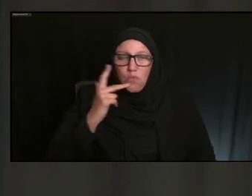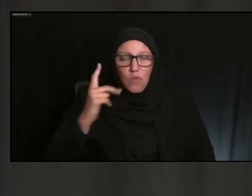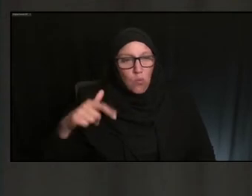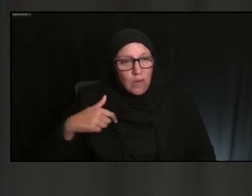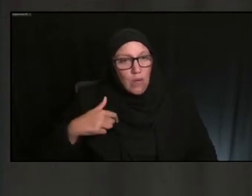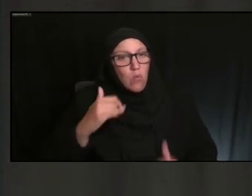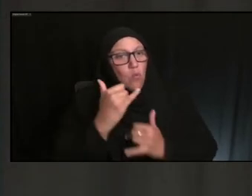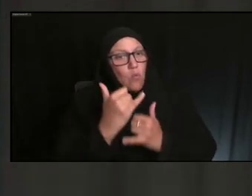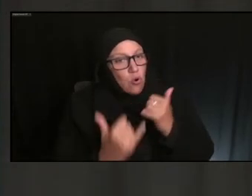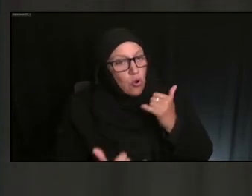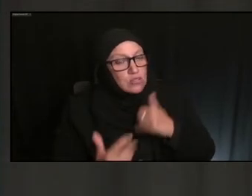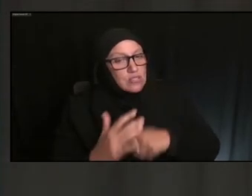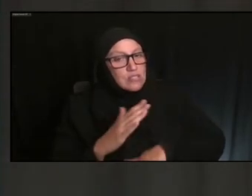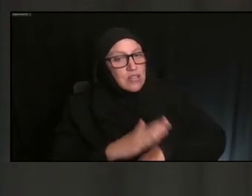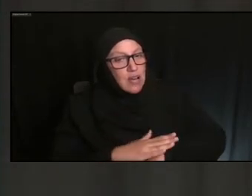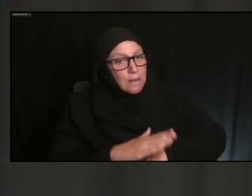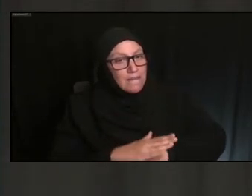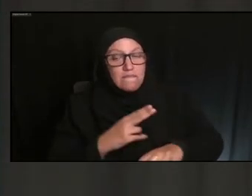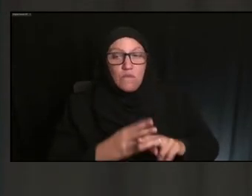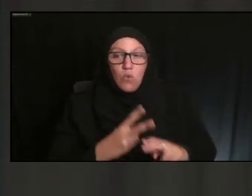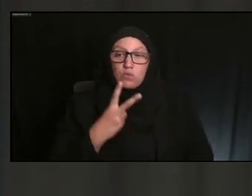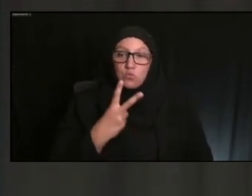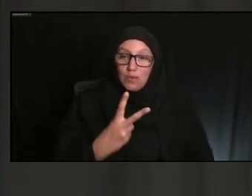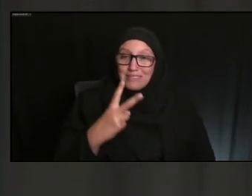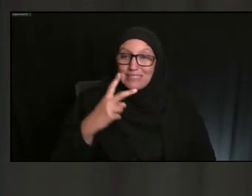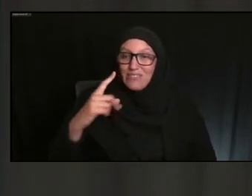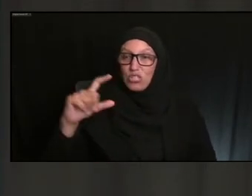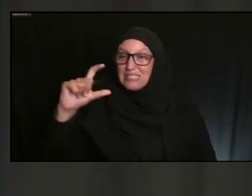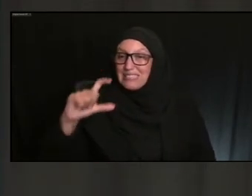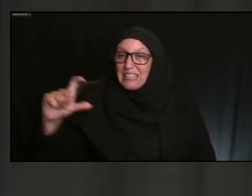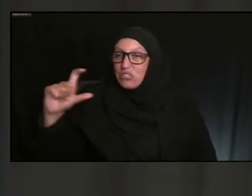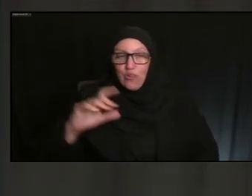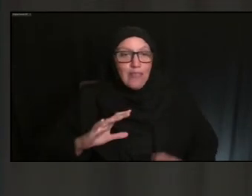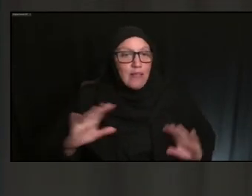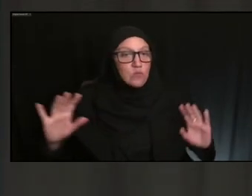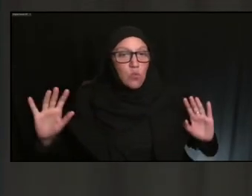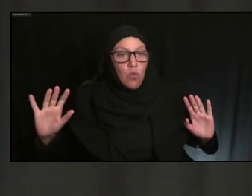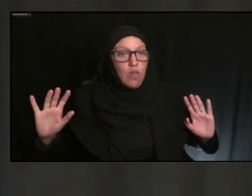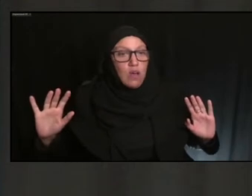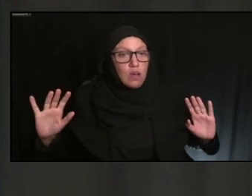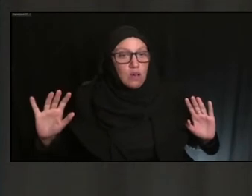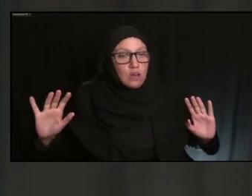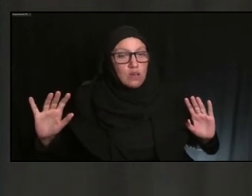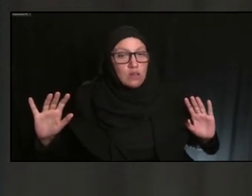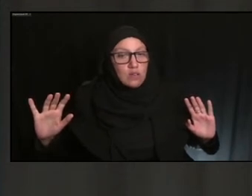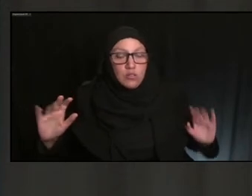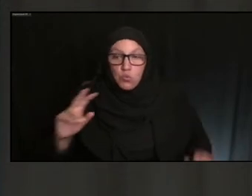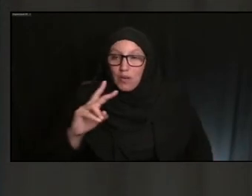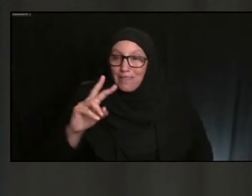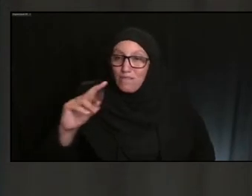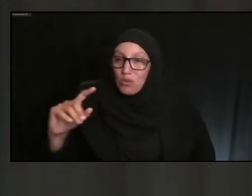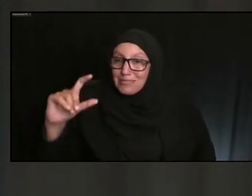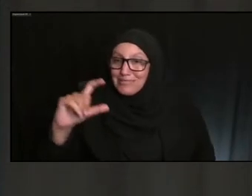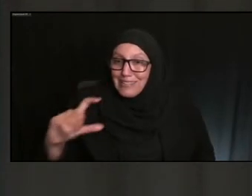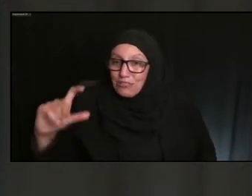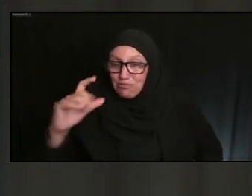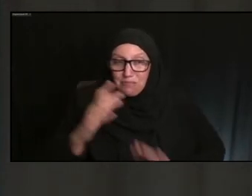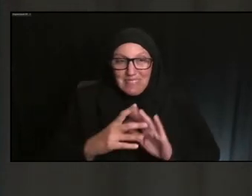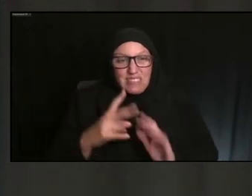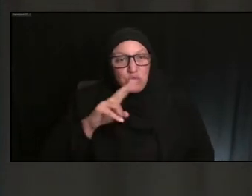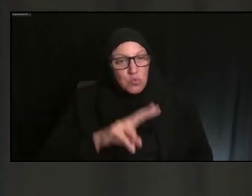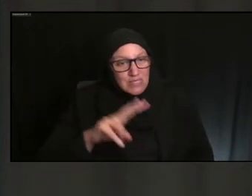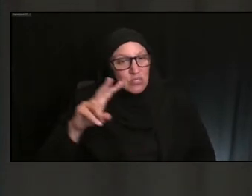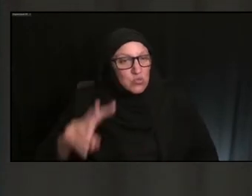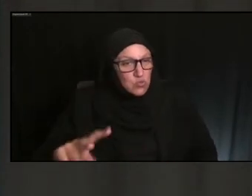time in the 21st century. 21st century is the last 22 years. This is the worst era we've had in the last 22